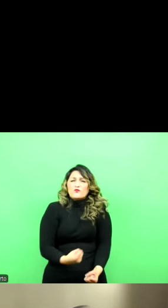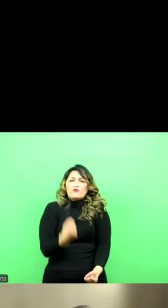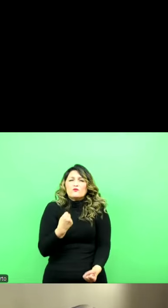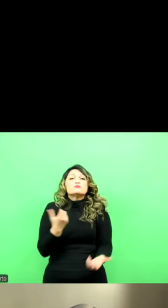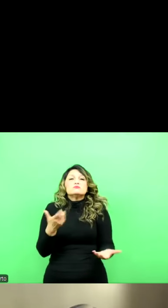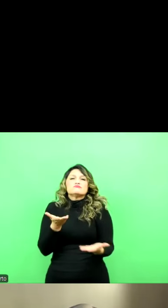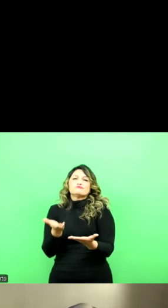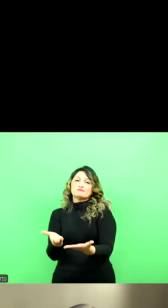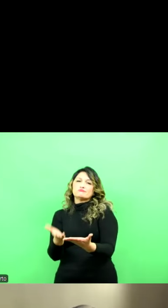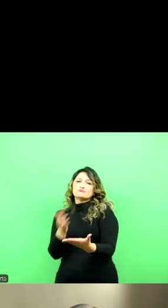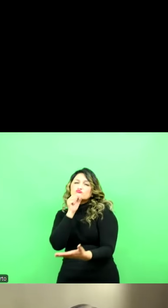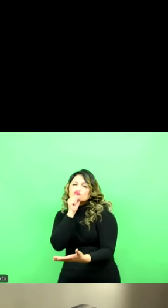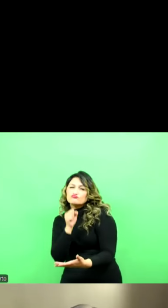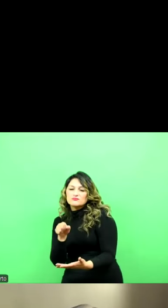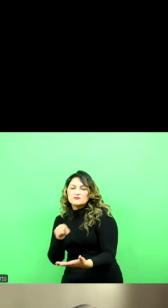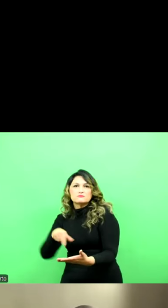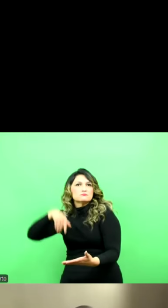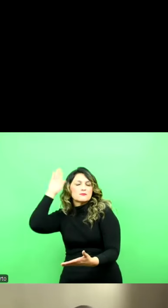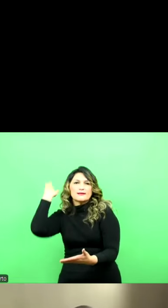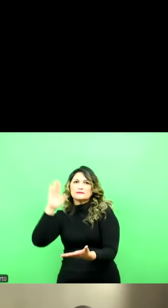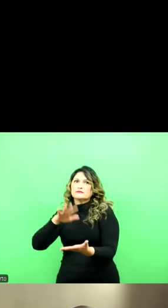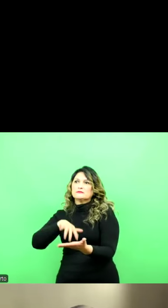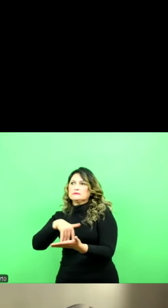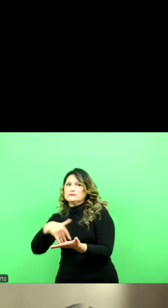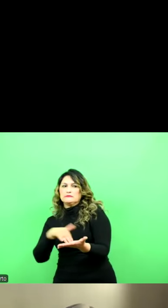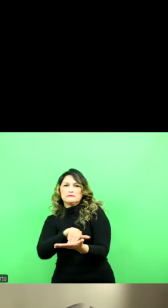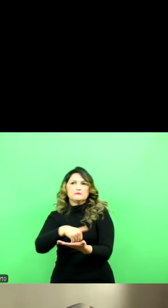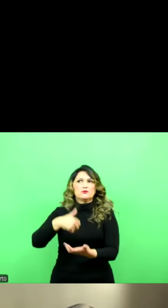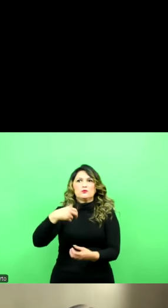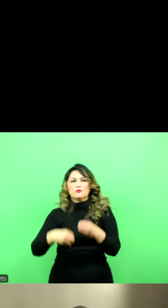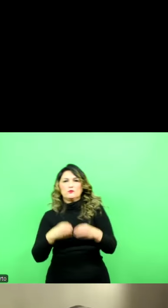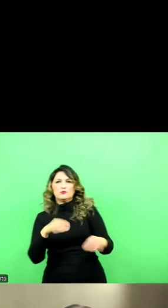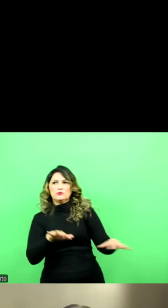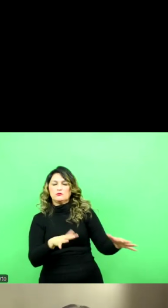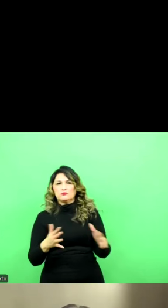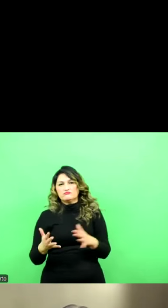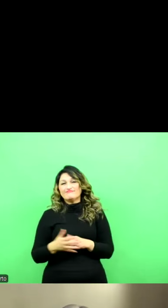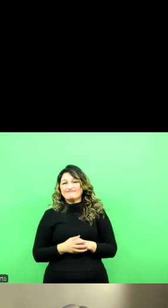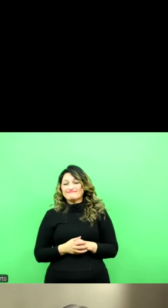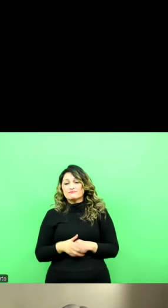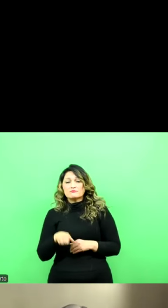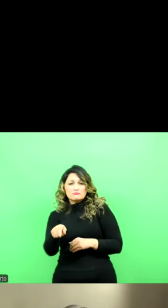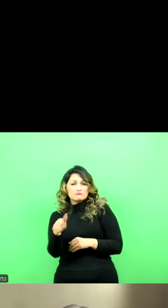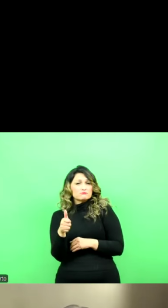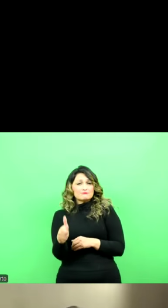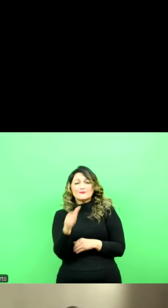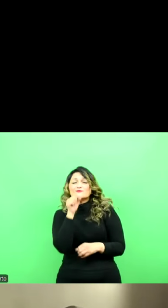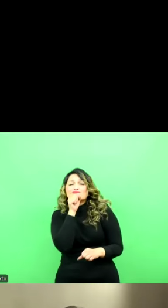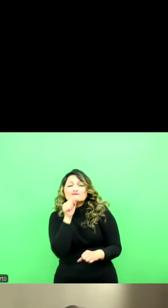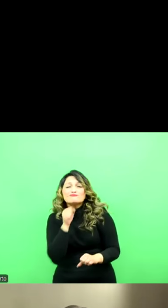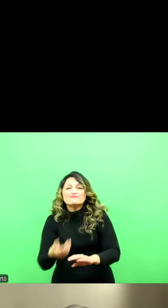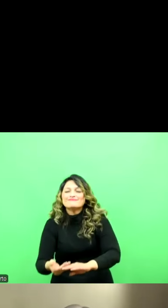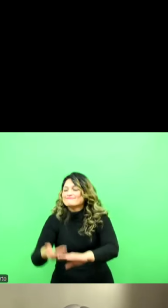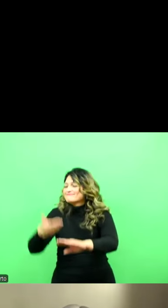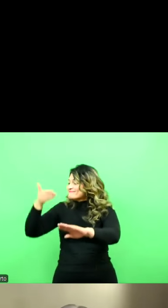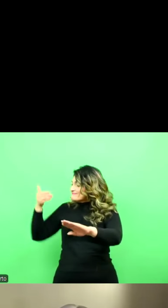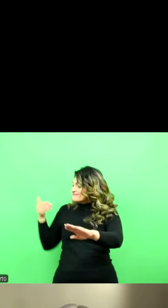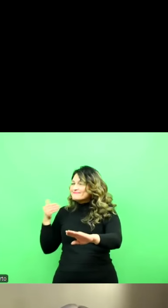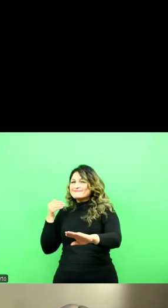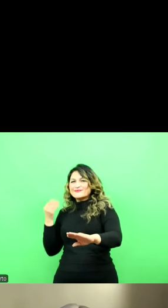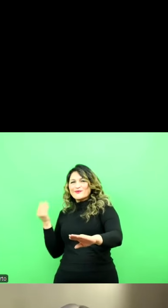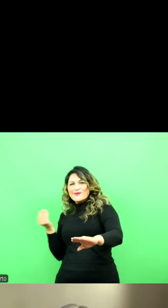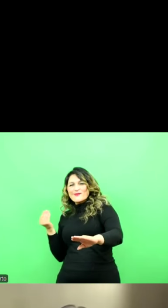benefits of having lived a long life. There are the experiences of getting through hard times and